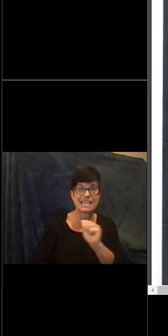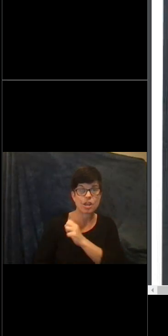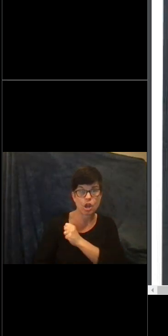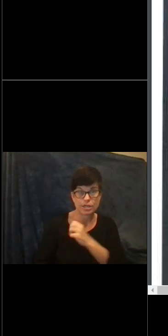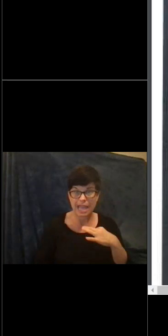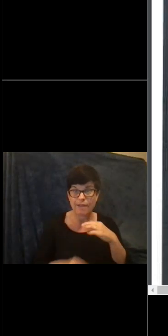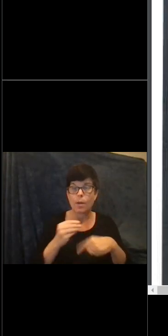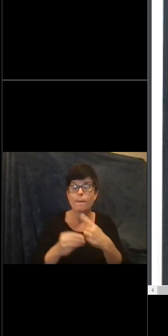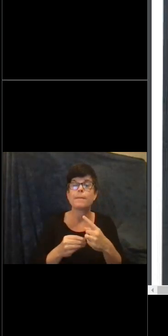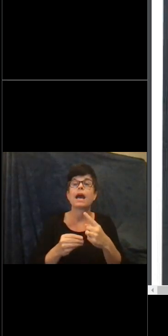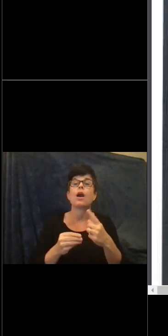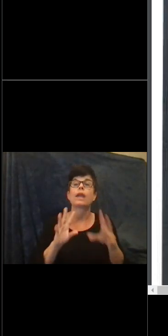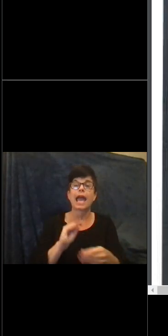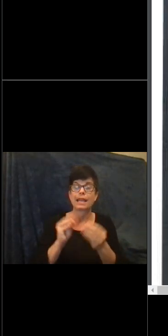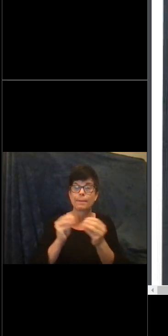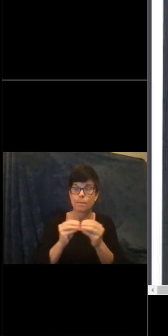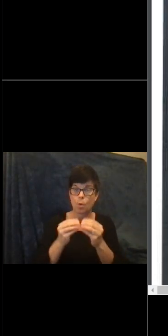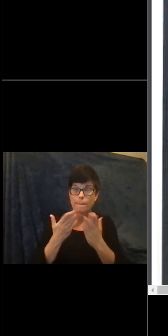parking,